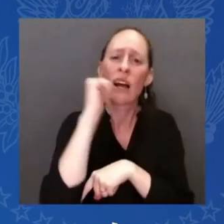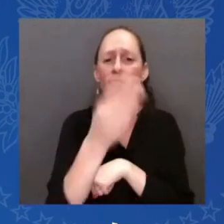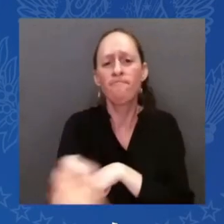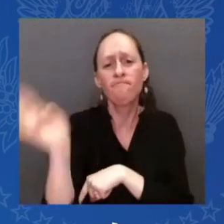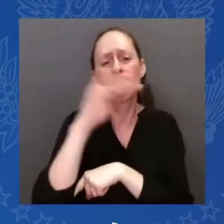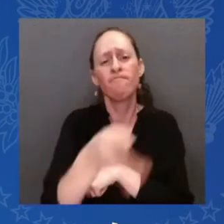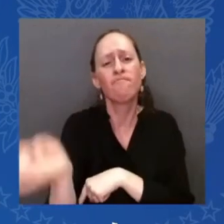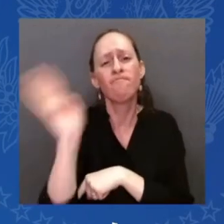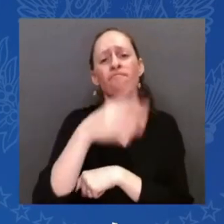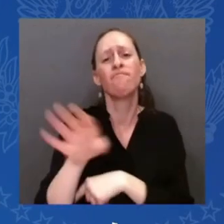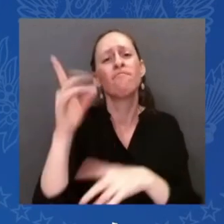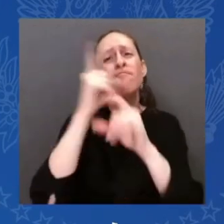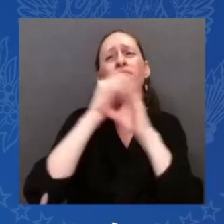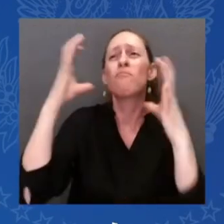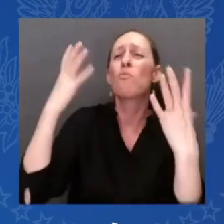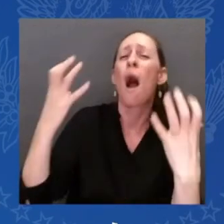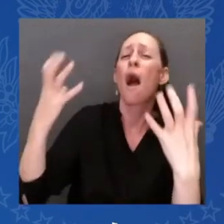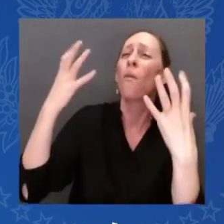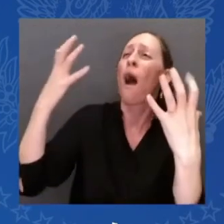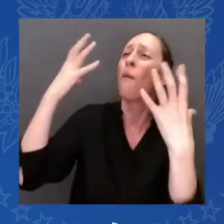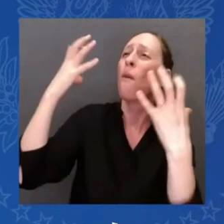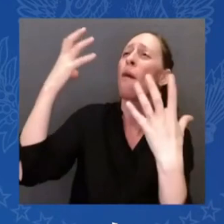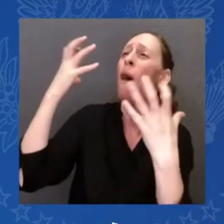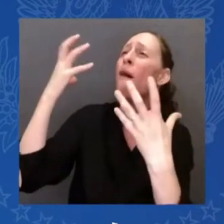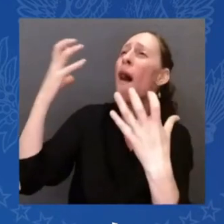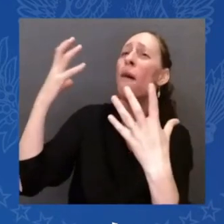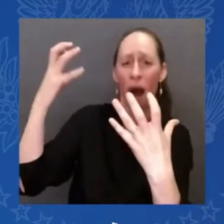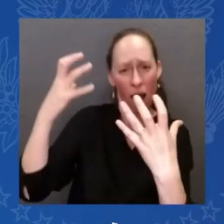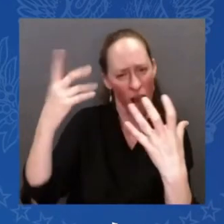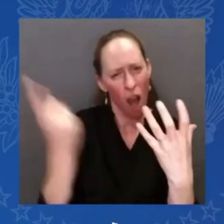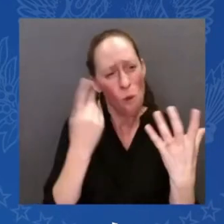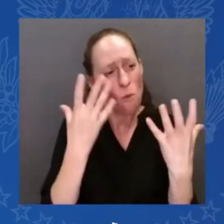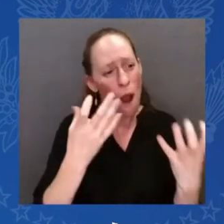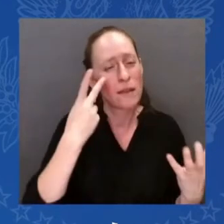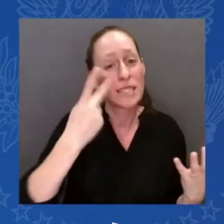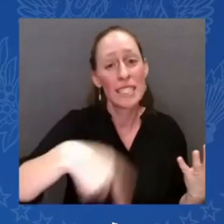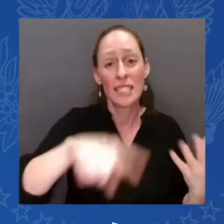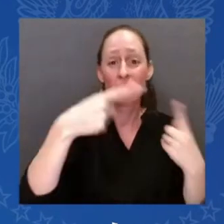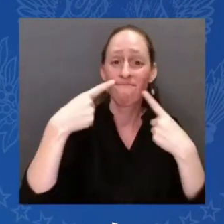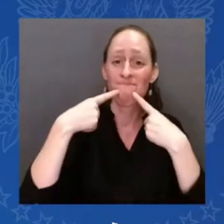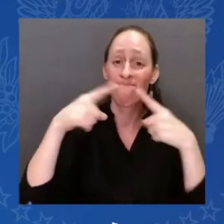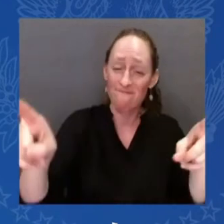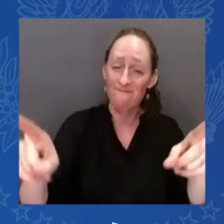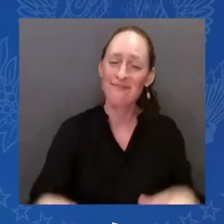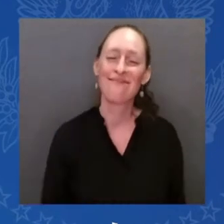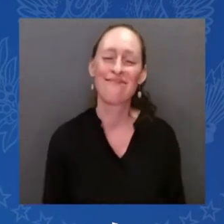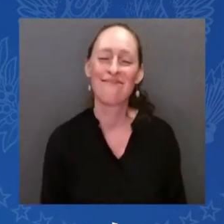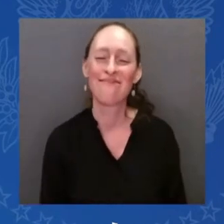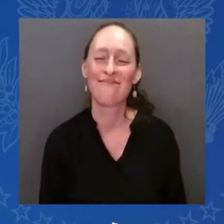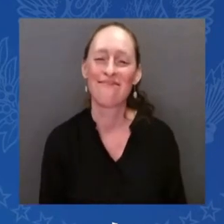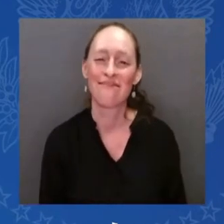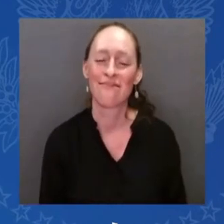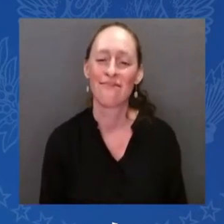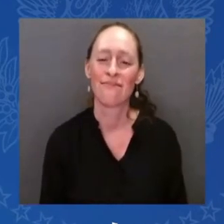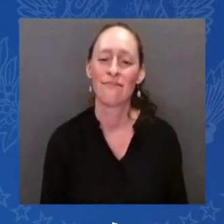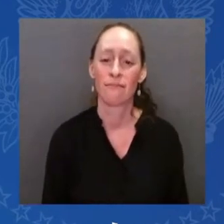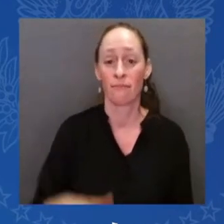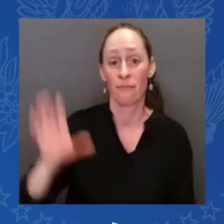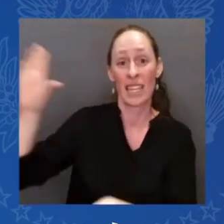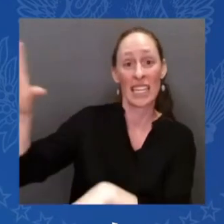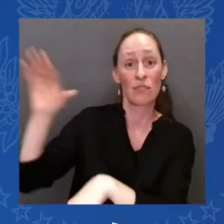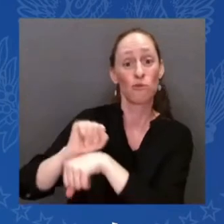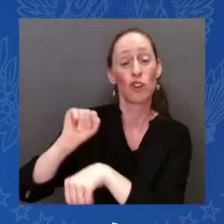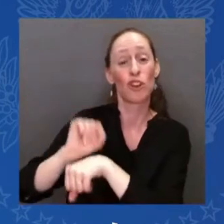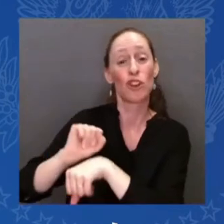You know, what he's been doing for the country means there's going to be a lot more Richard Montañezes ready and waiting to take their shot to